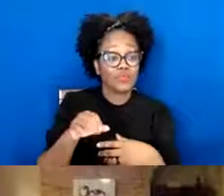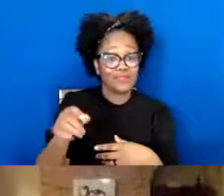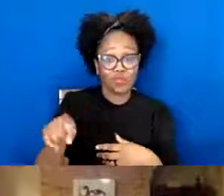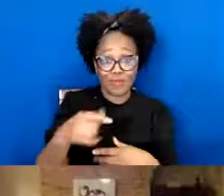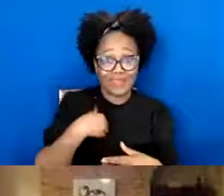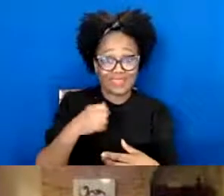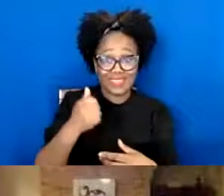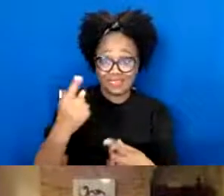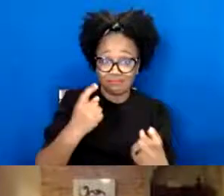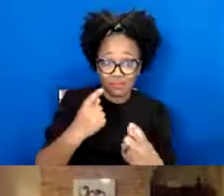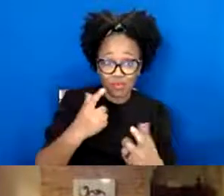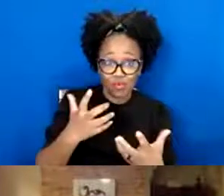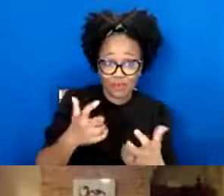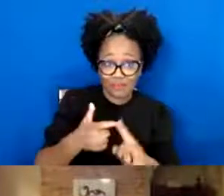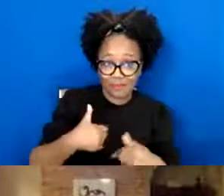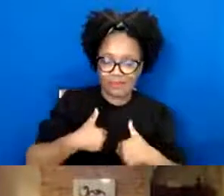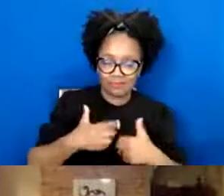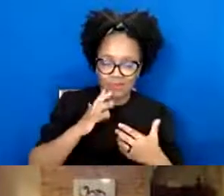But before we get there,